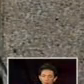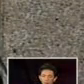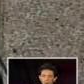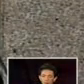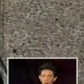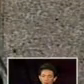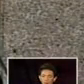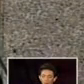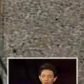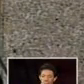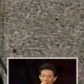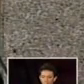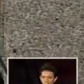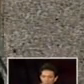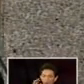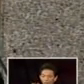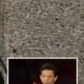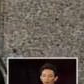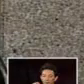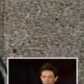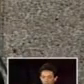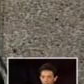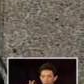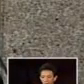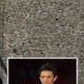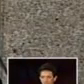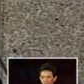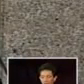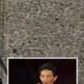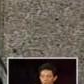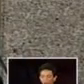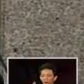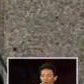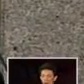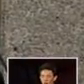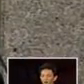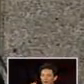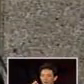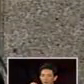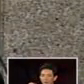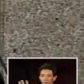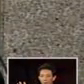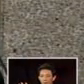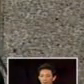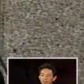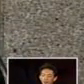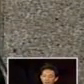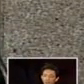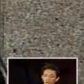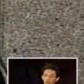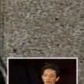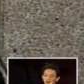confidentiality of the deposit you're on or enshrined under Republic Act 1405 now you're citing the case of